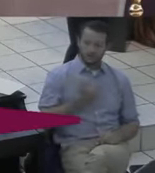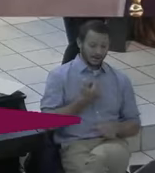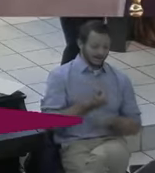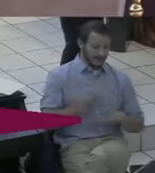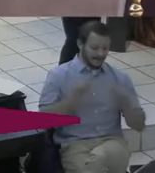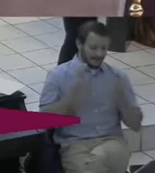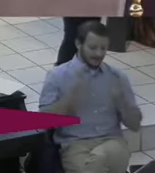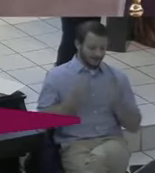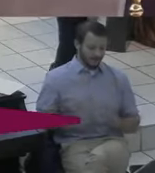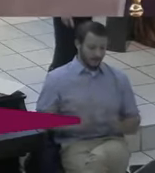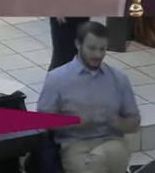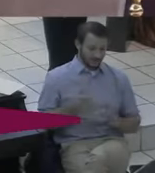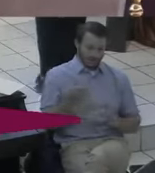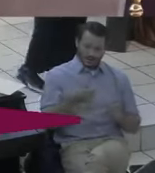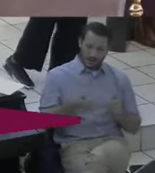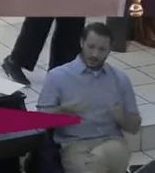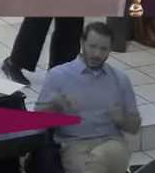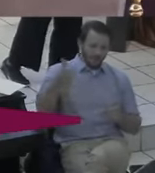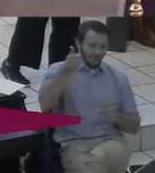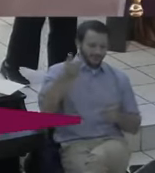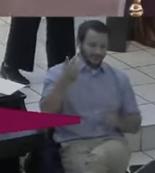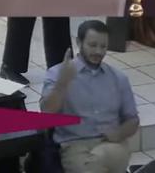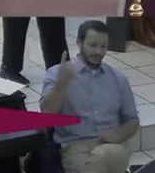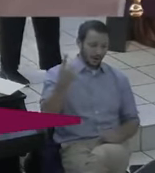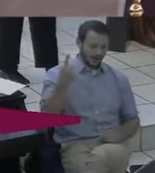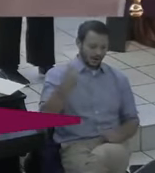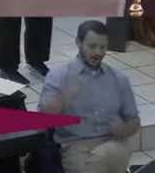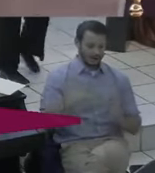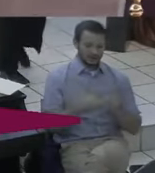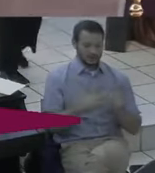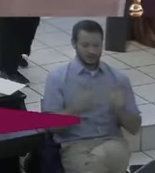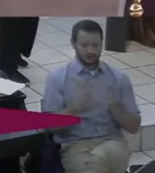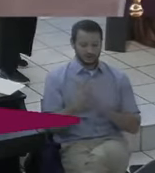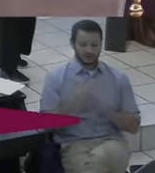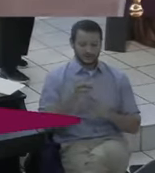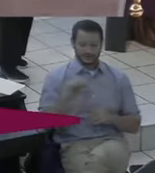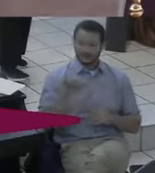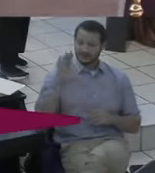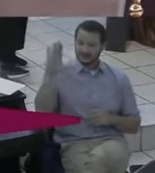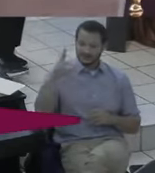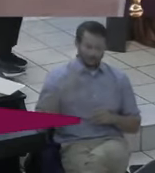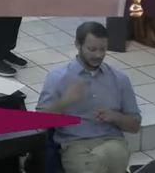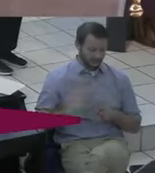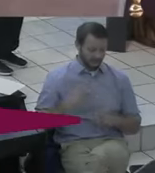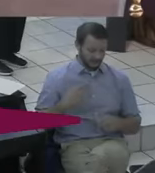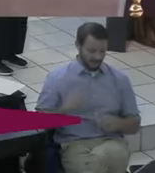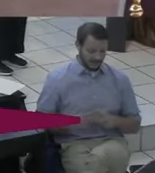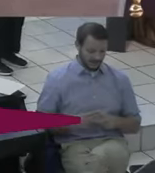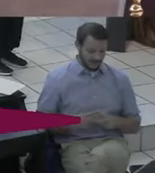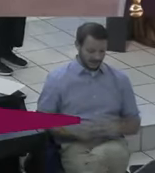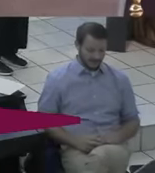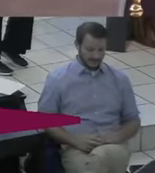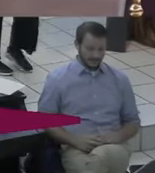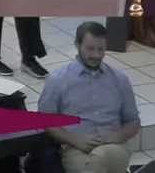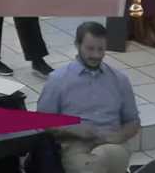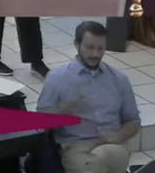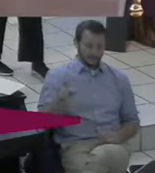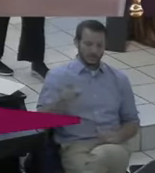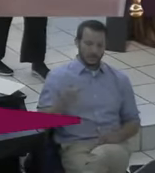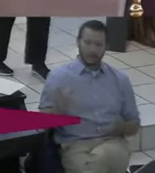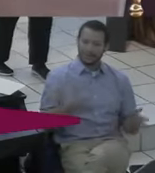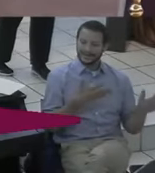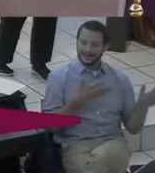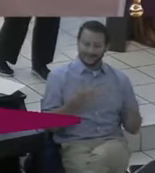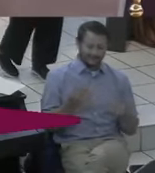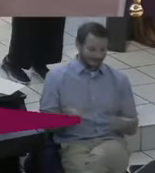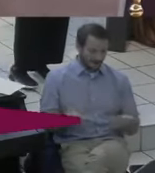name. You're our Savior, the Anointed One. Jesus is your name. And